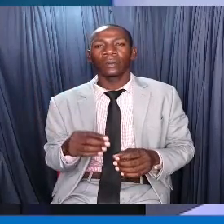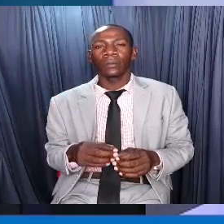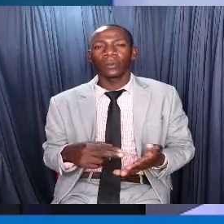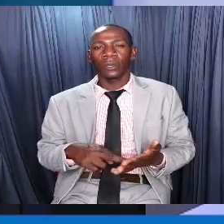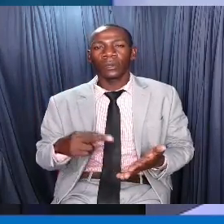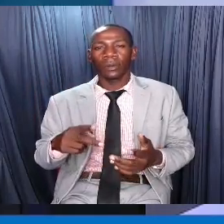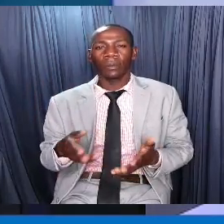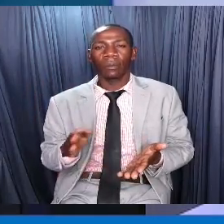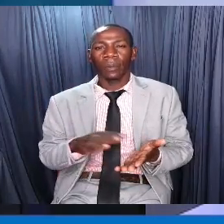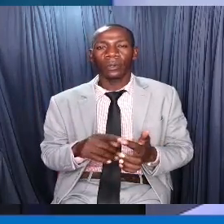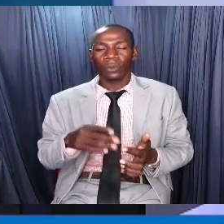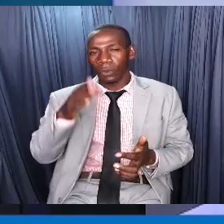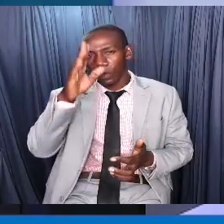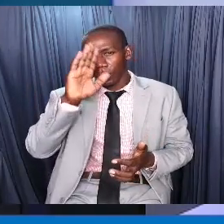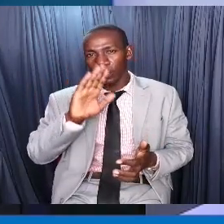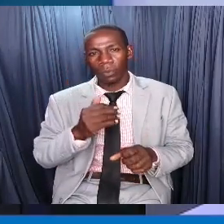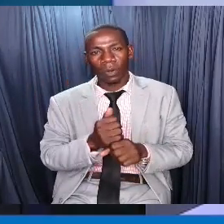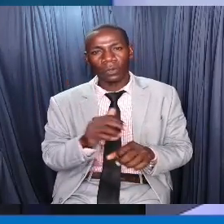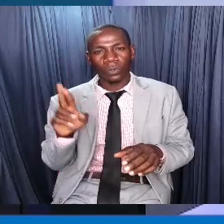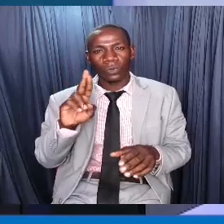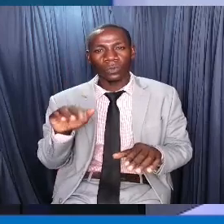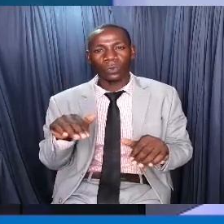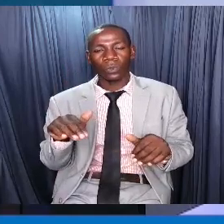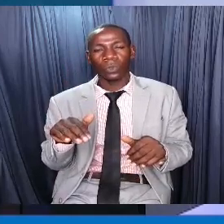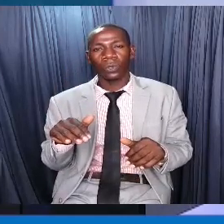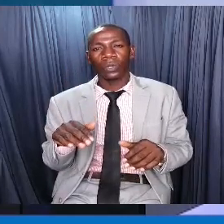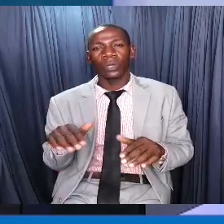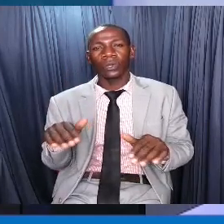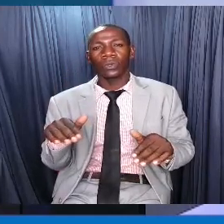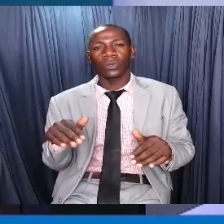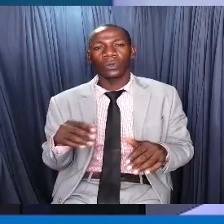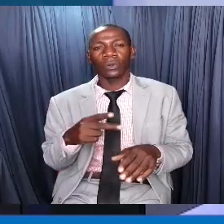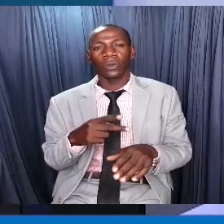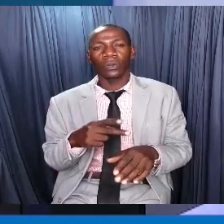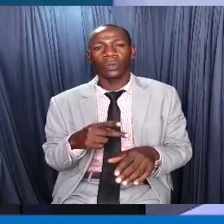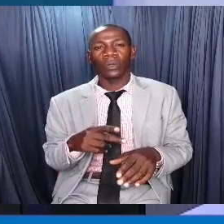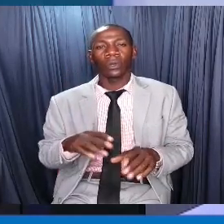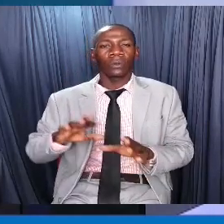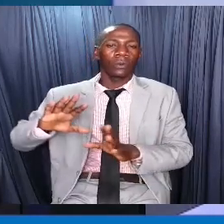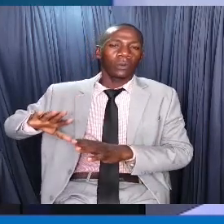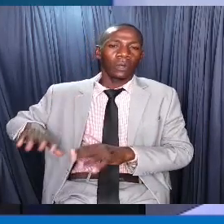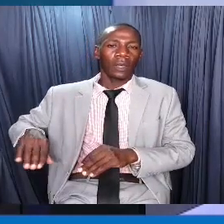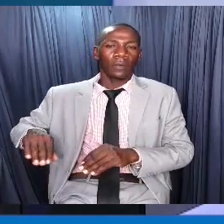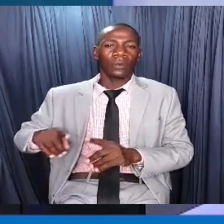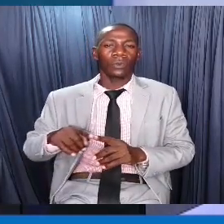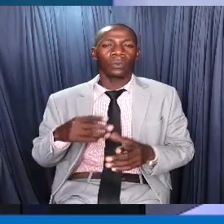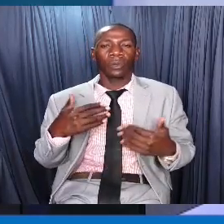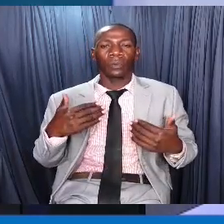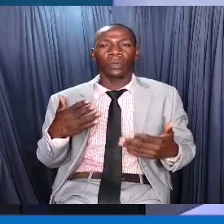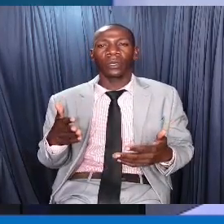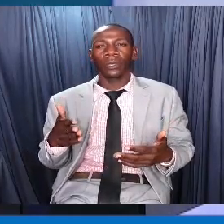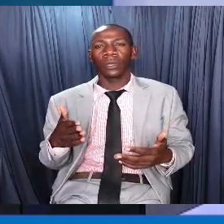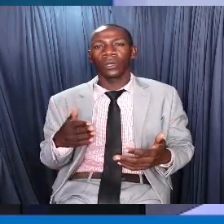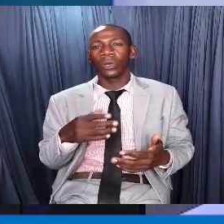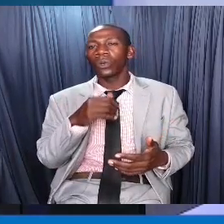back to God. Kazi zile alizokuwa anazifanya wao the works he used to perform anazifanya yeye he used to perform akaziacha kwa hao. He left with these people here. Si wale